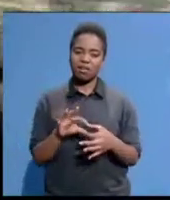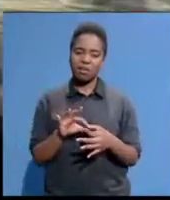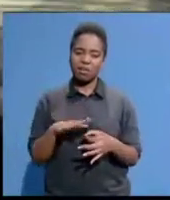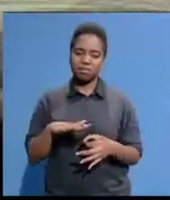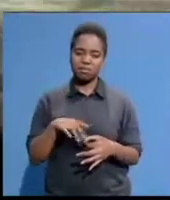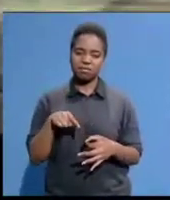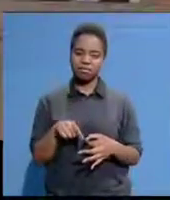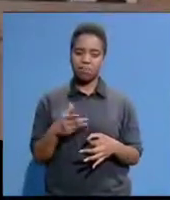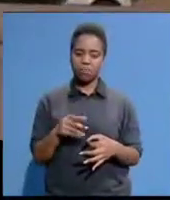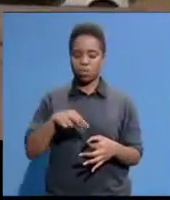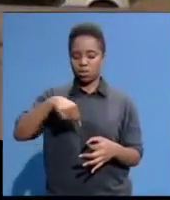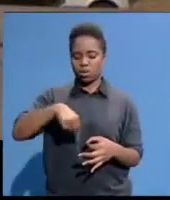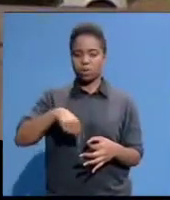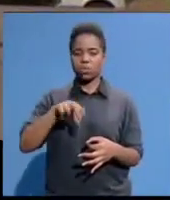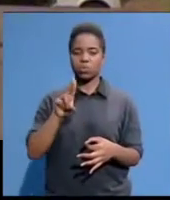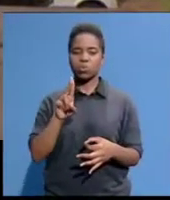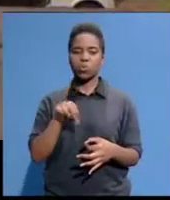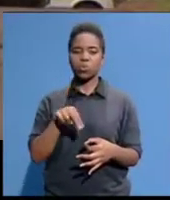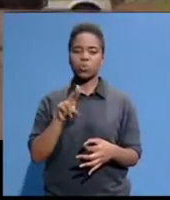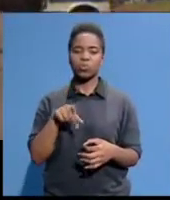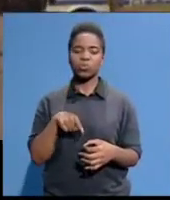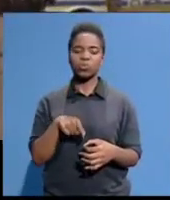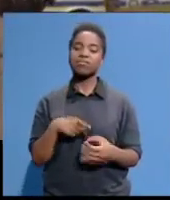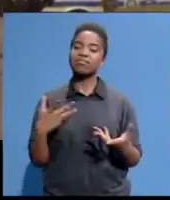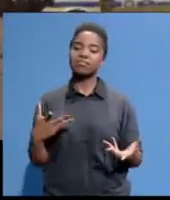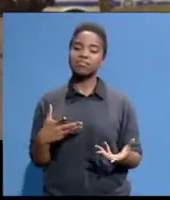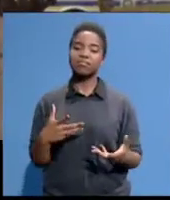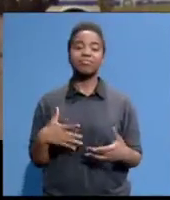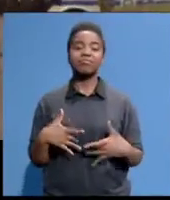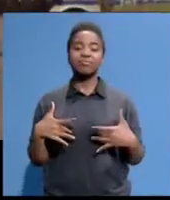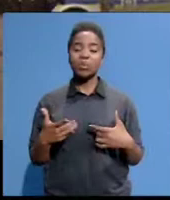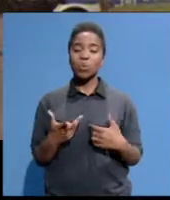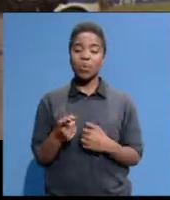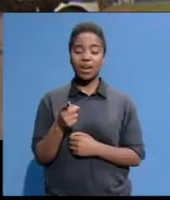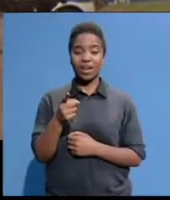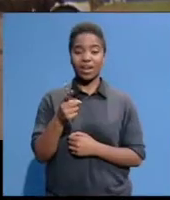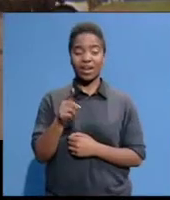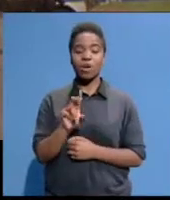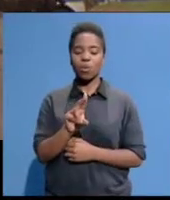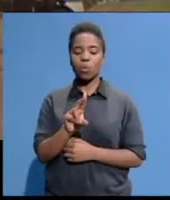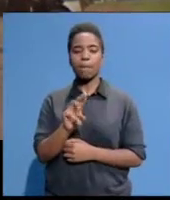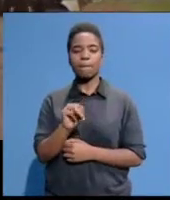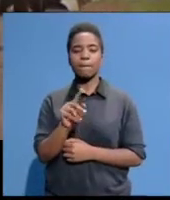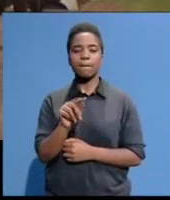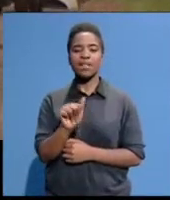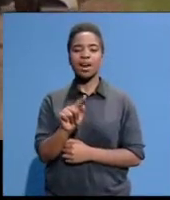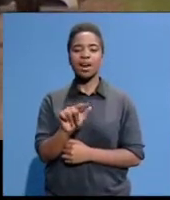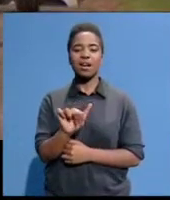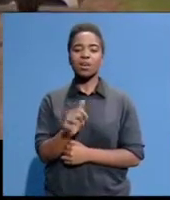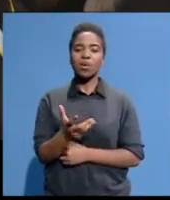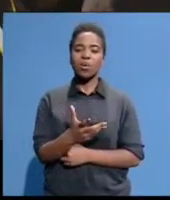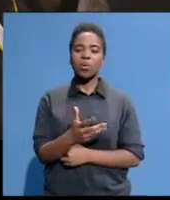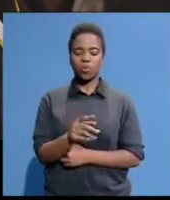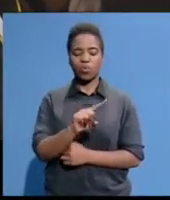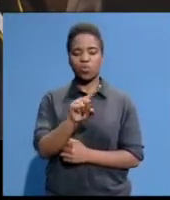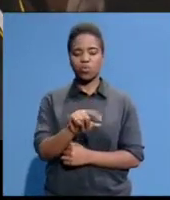home, eQunu in the Eastern Cape. Joining us live from the Walter Sisulu University, Tata, is SABC journalist